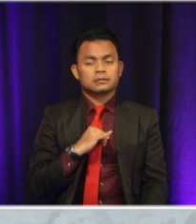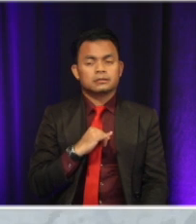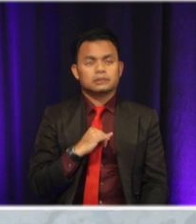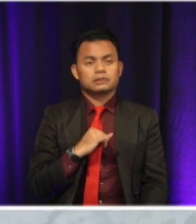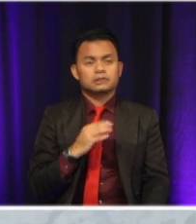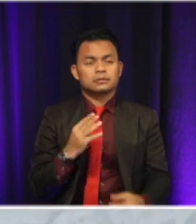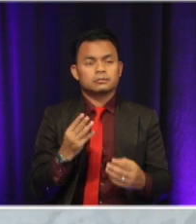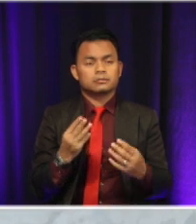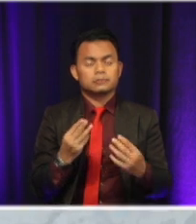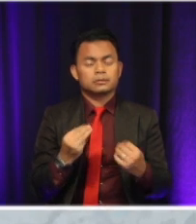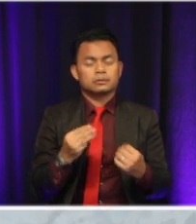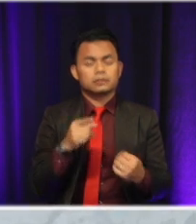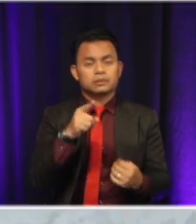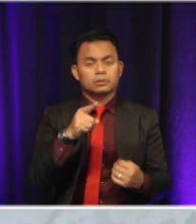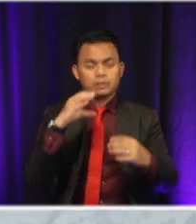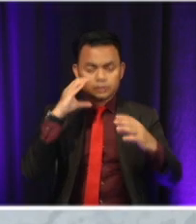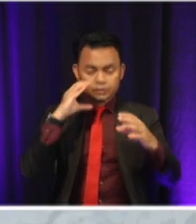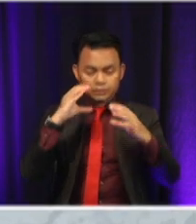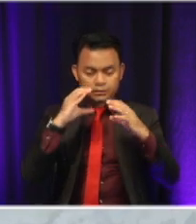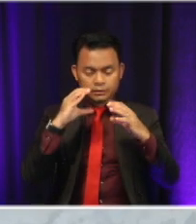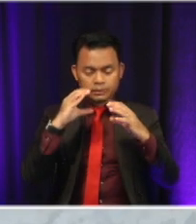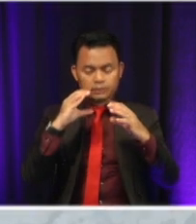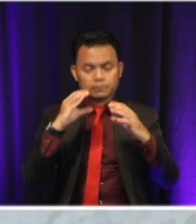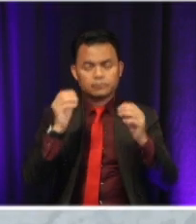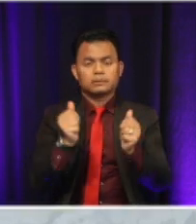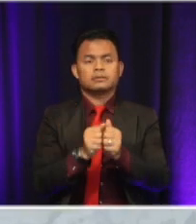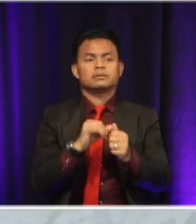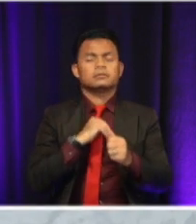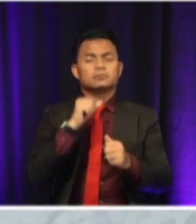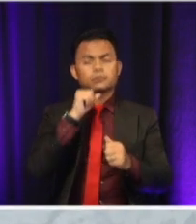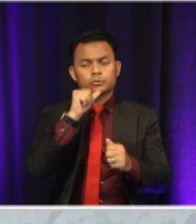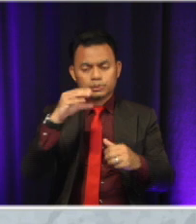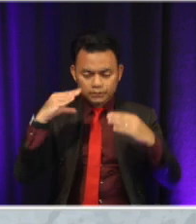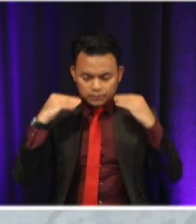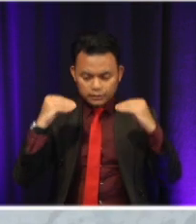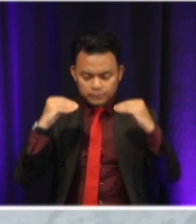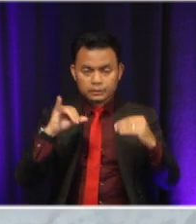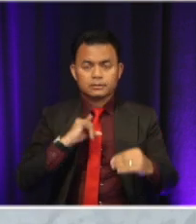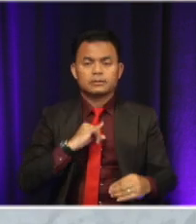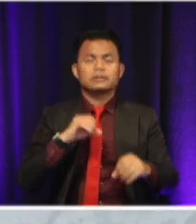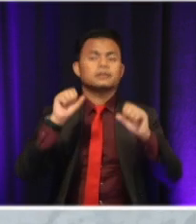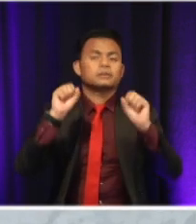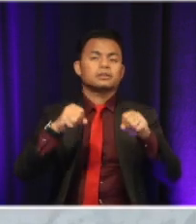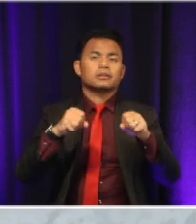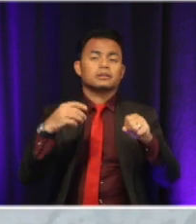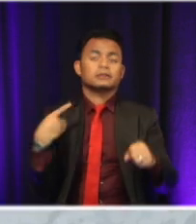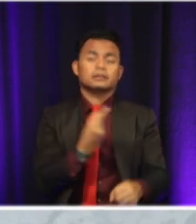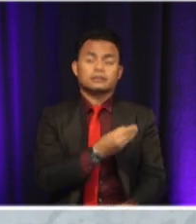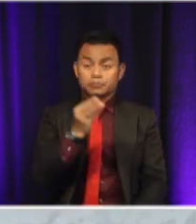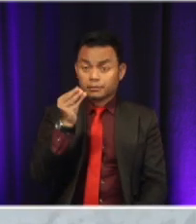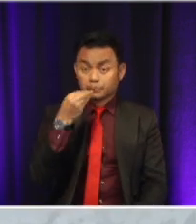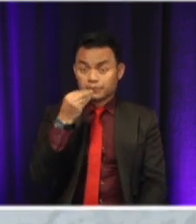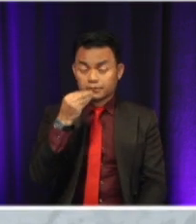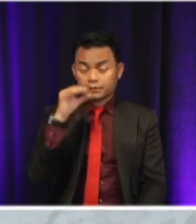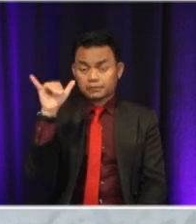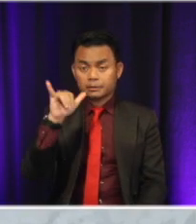not teach me. Can we have dinner together?" All right, she doesn't know how to respond